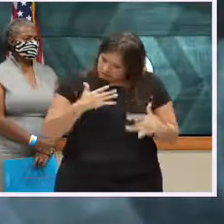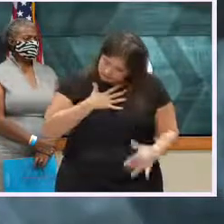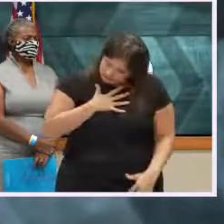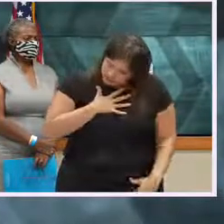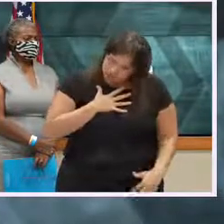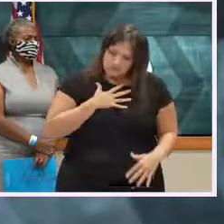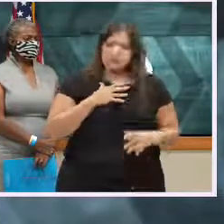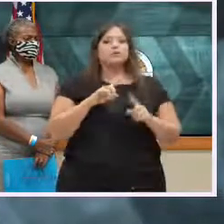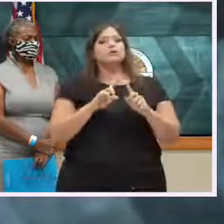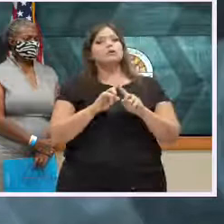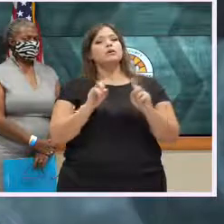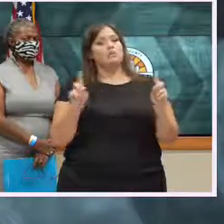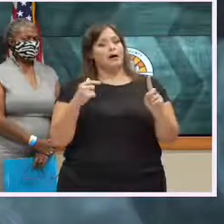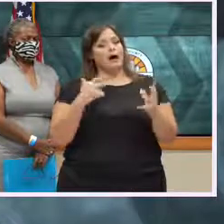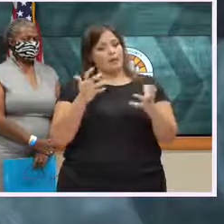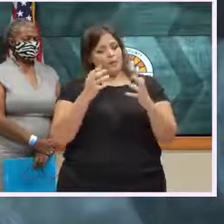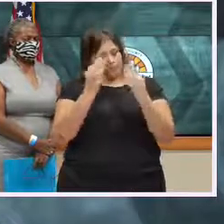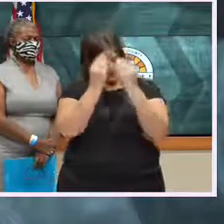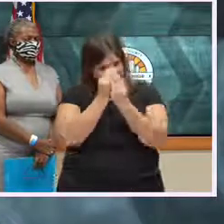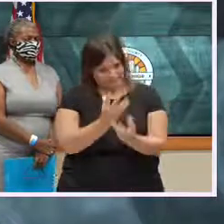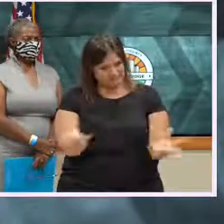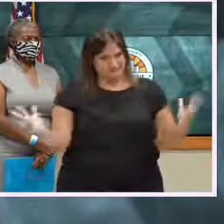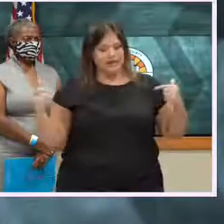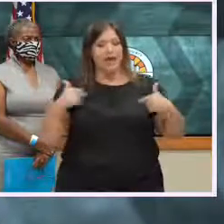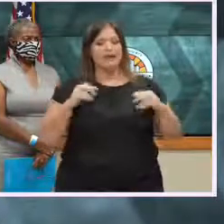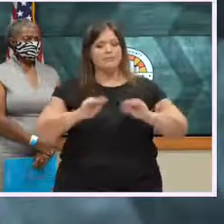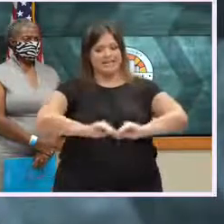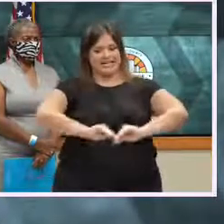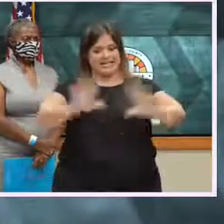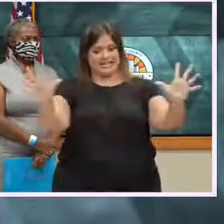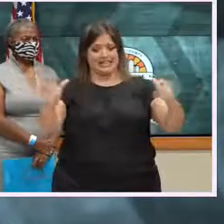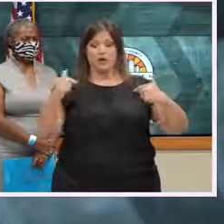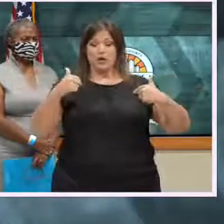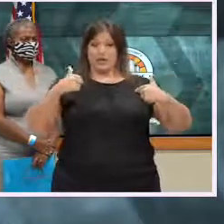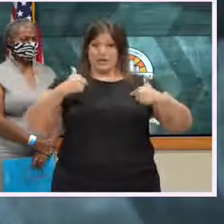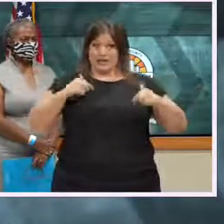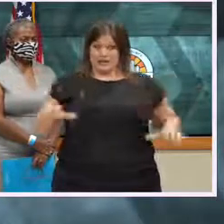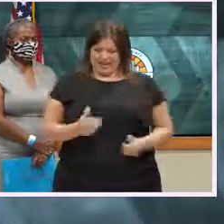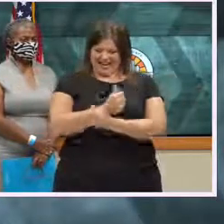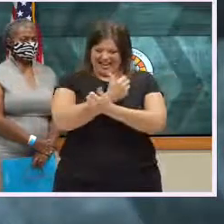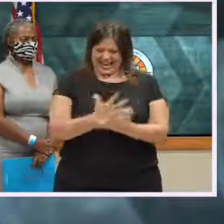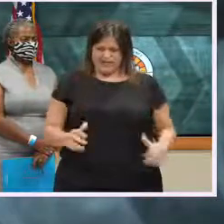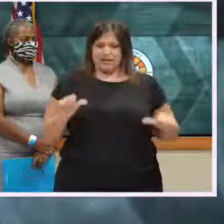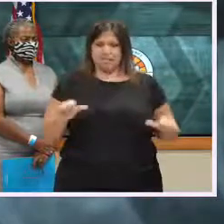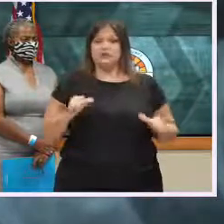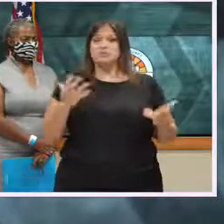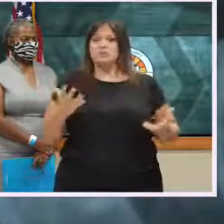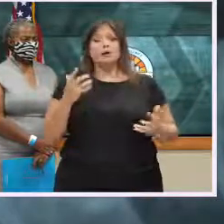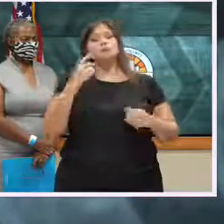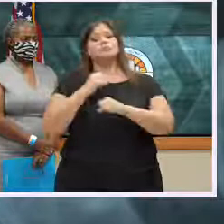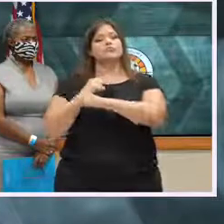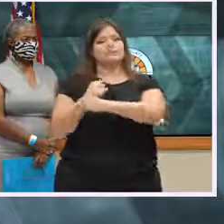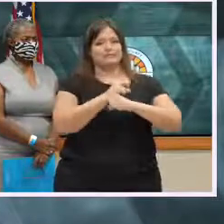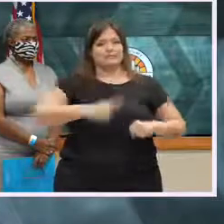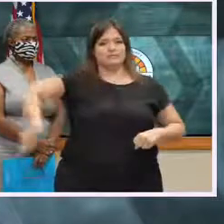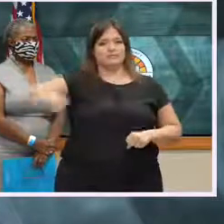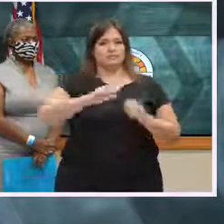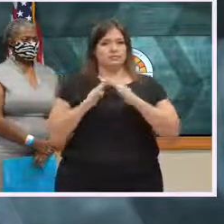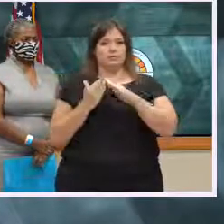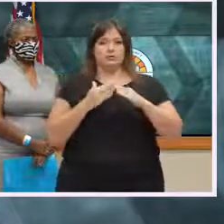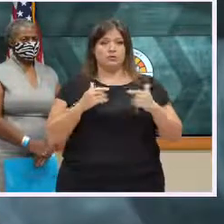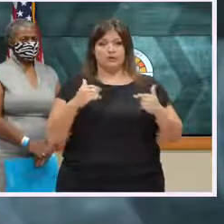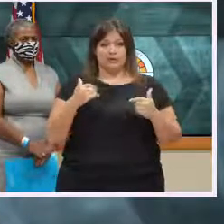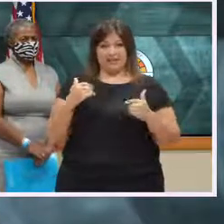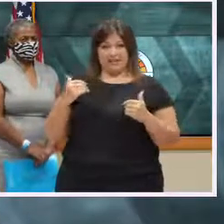messaging, and I'm doing all I possibly can to do the job I'm elected to do, which is to protect our community. I don't have all the tools at my